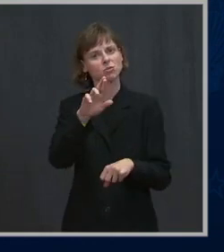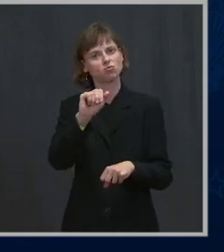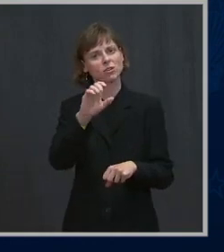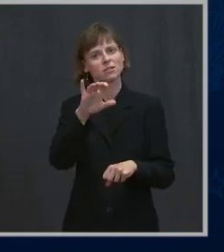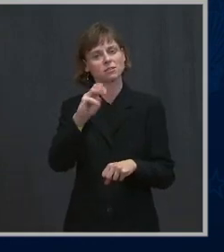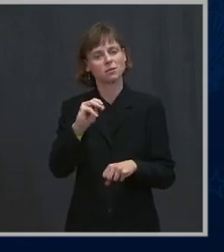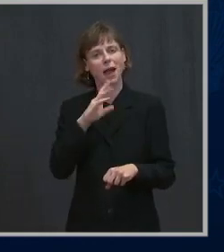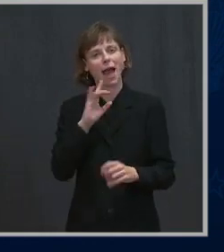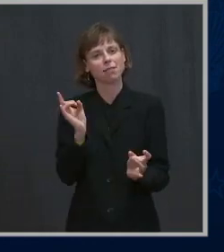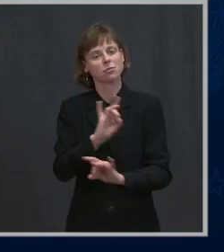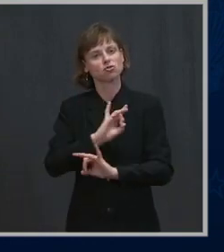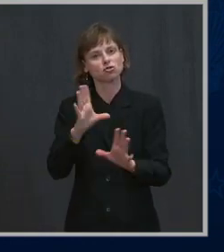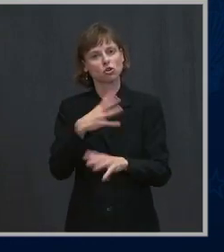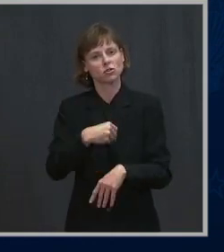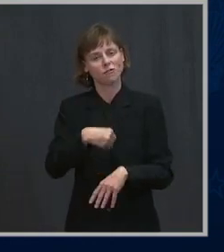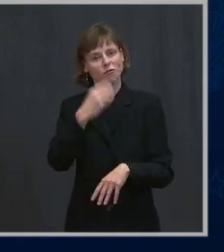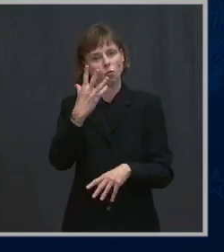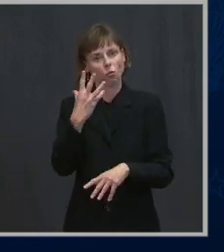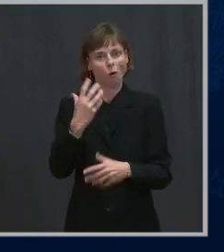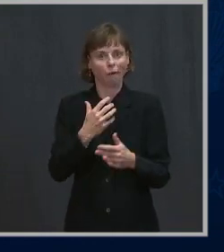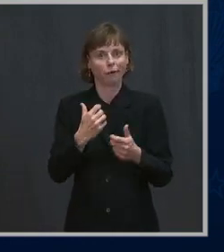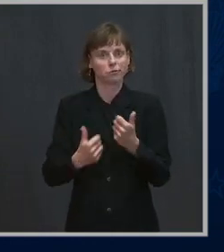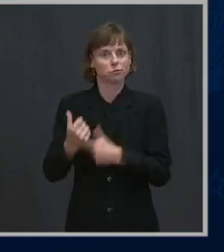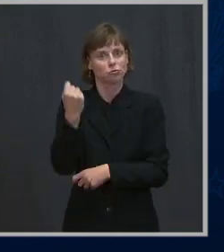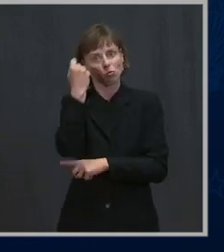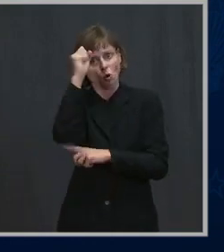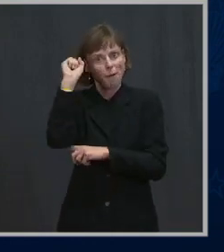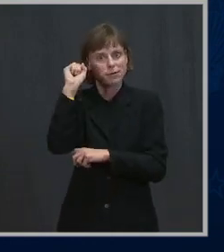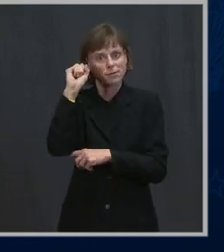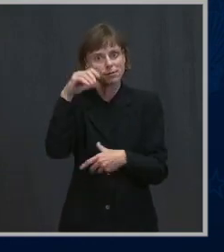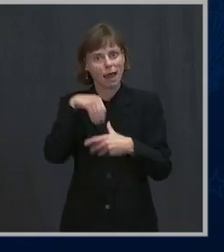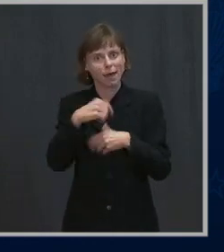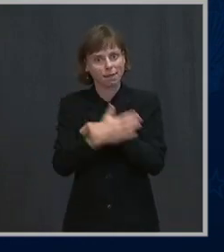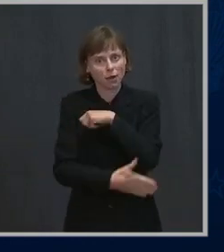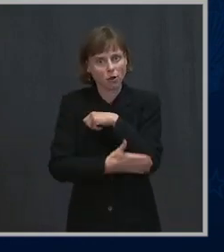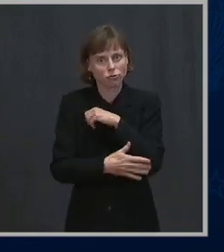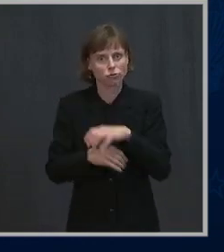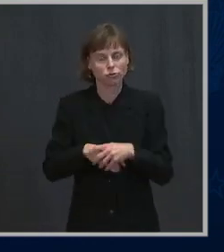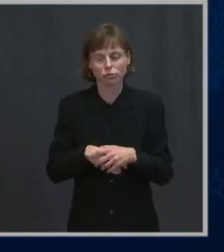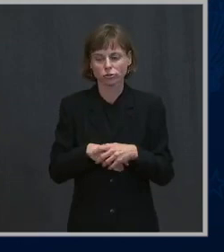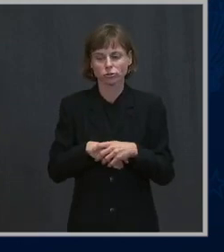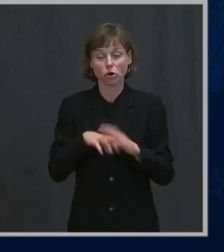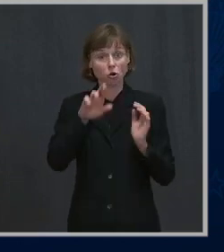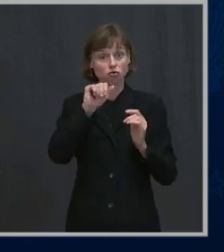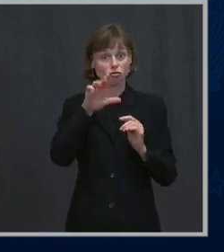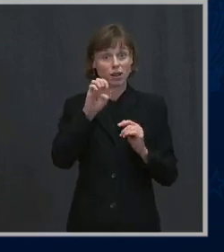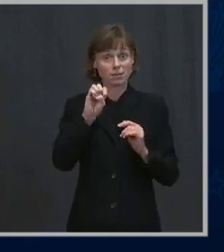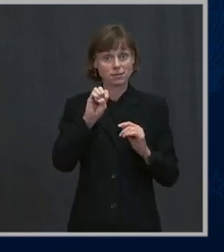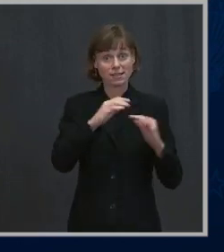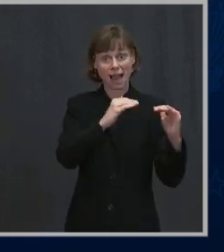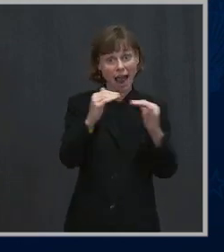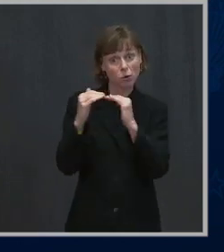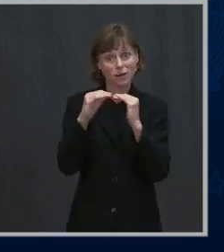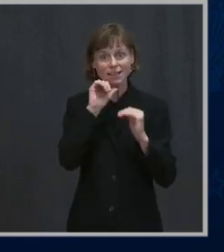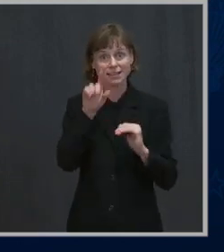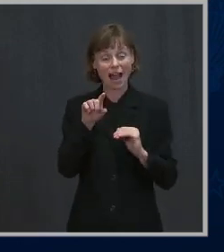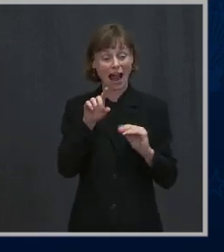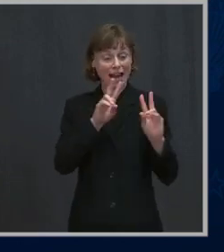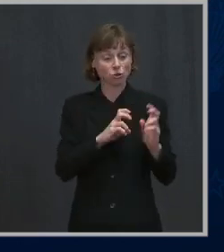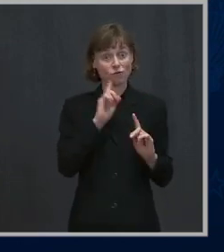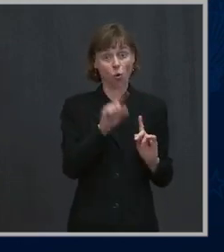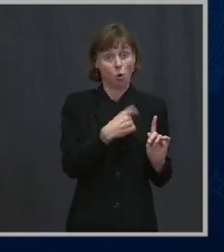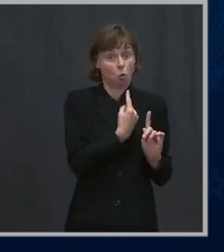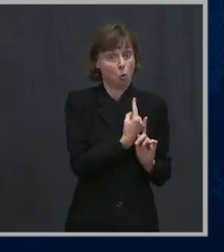supremacy in our own country racial economy will not just be an issue for one department in our